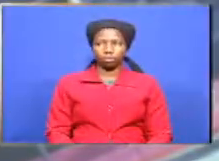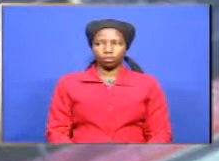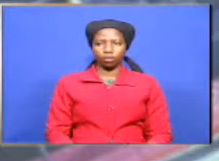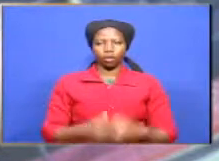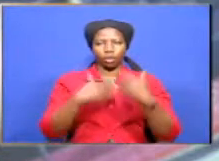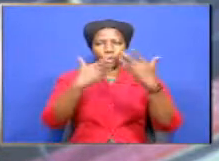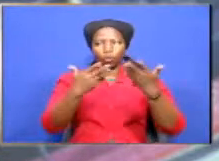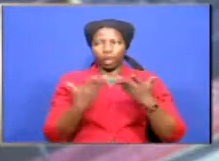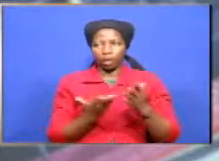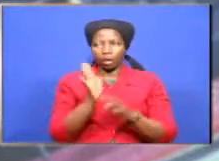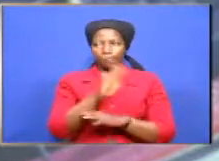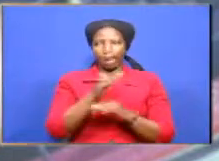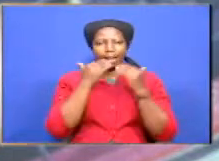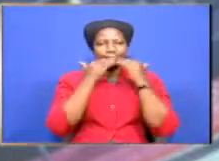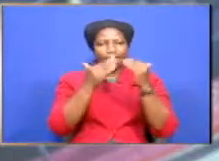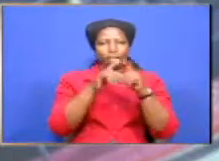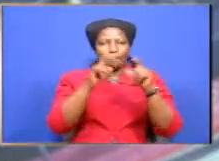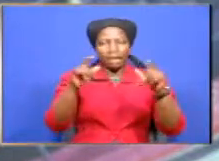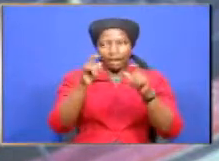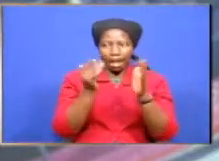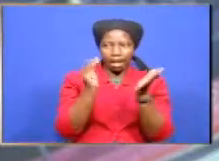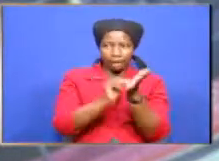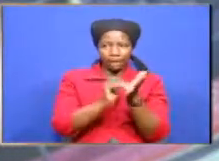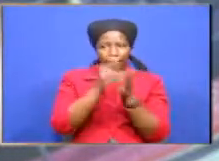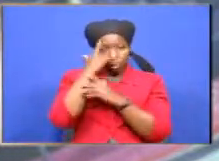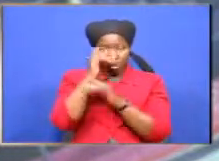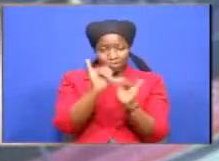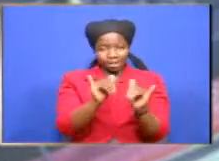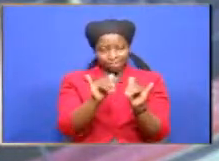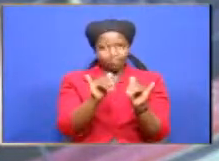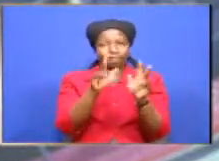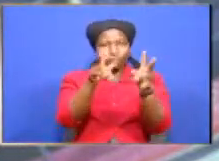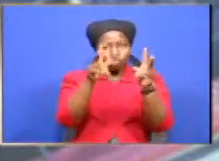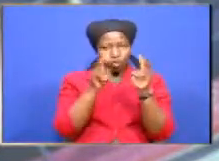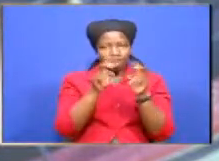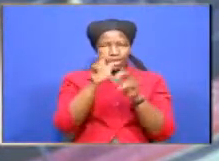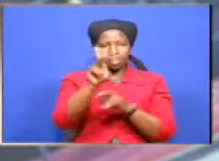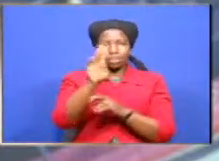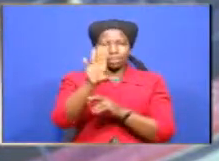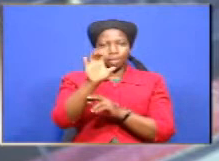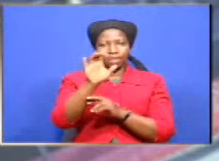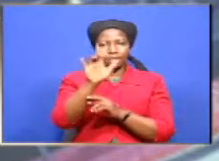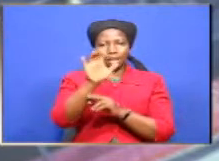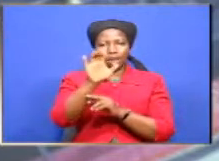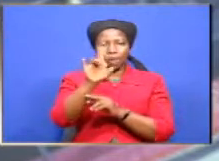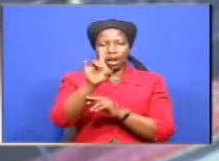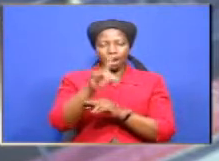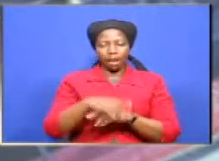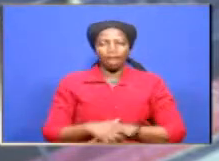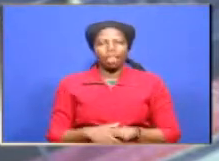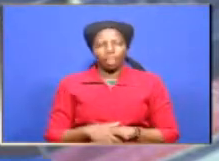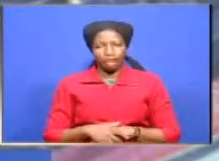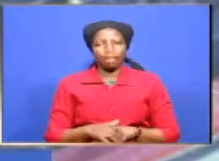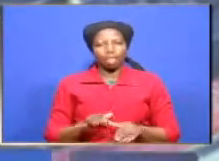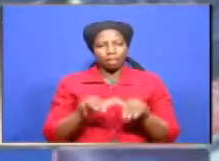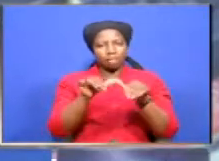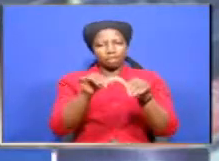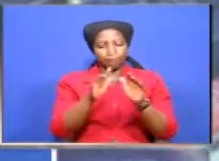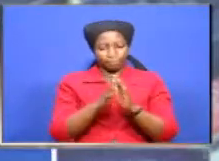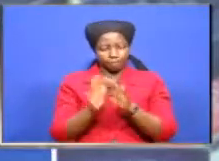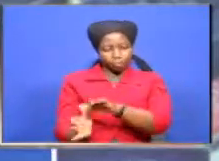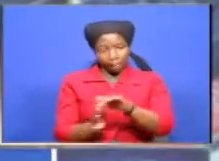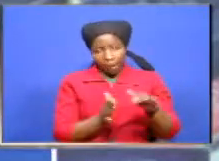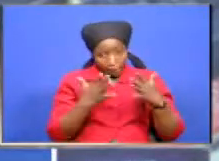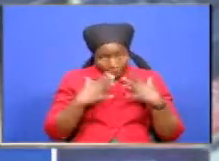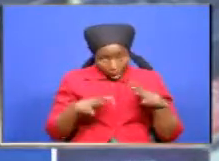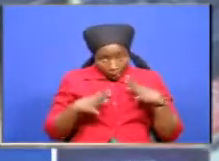Welcome back, and thank you so much once again for staying tuned on KBC Channel 1. Now, moving on, residents of